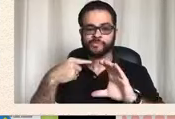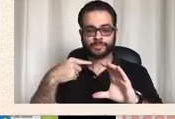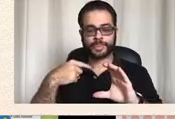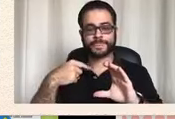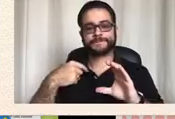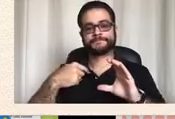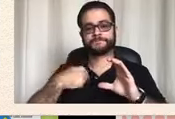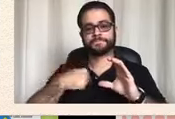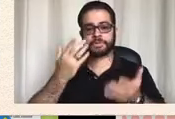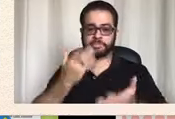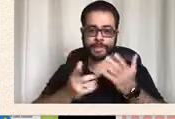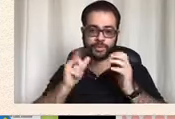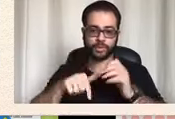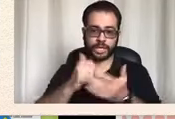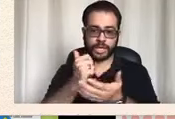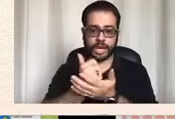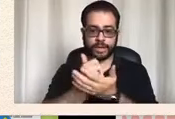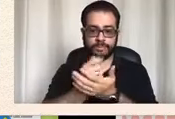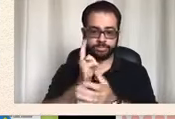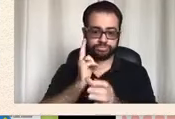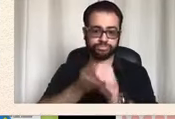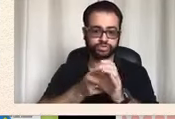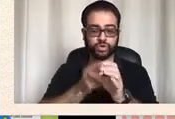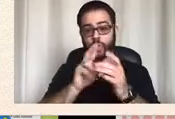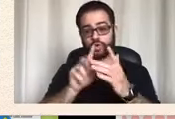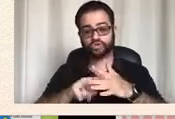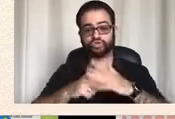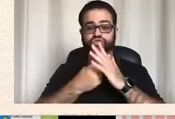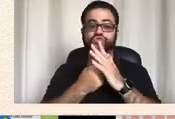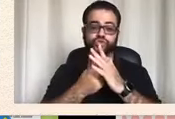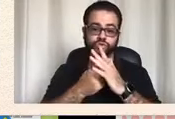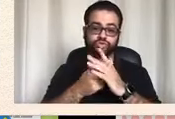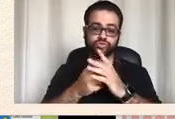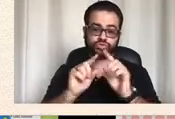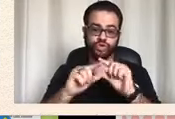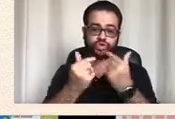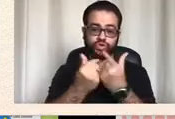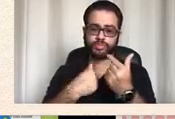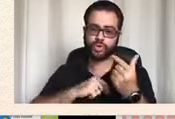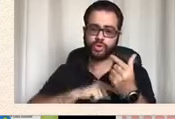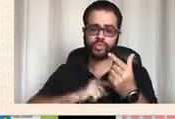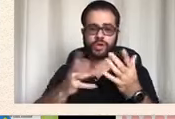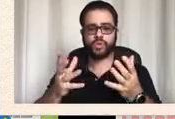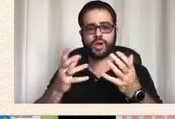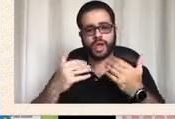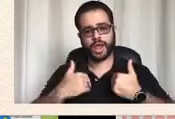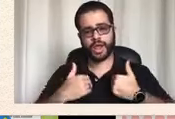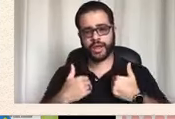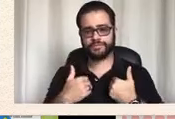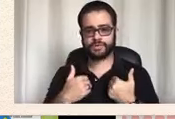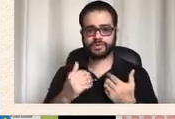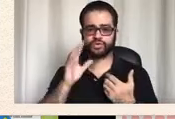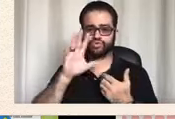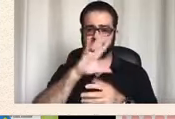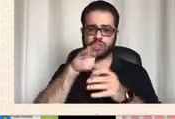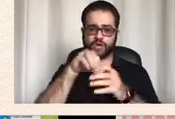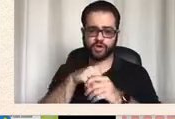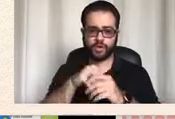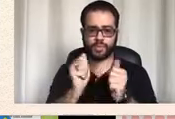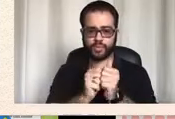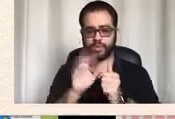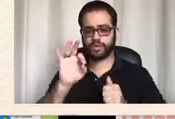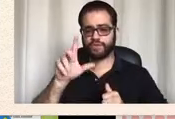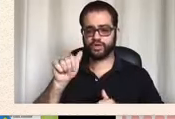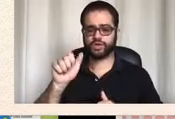you start a group. We would love to have you involved in Florida SAND.